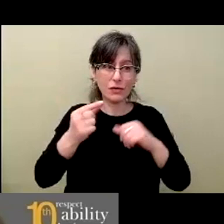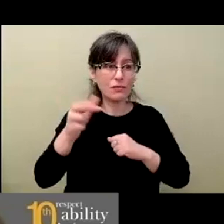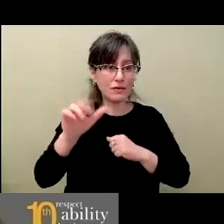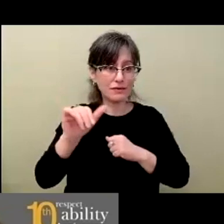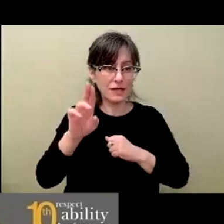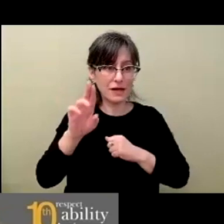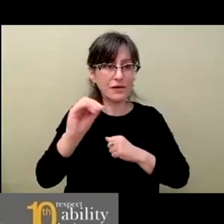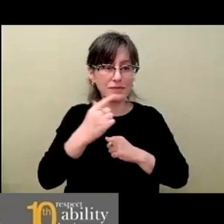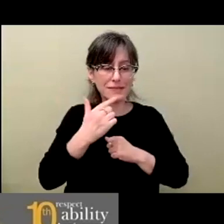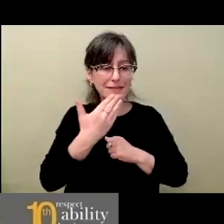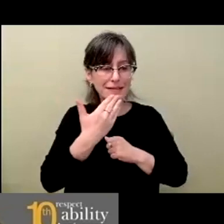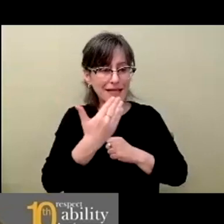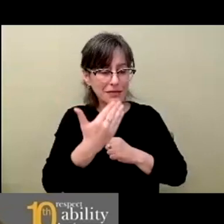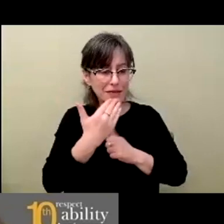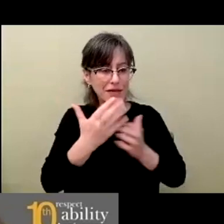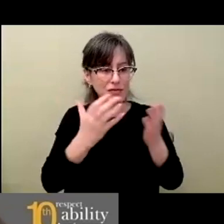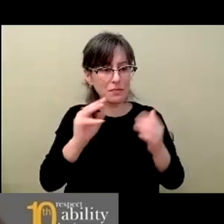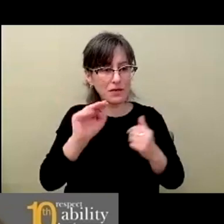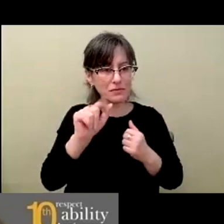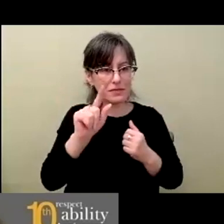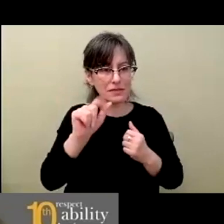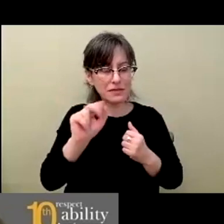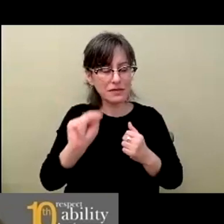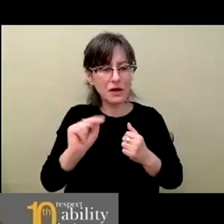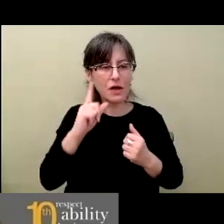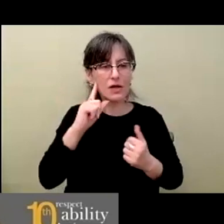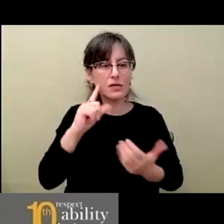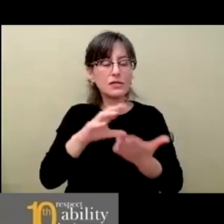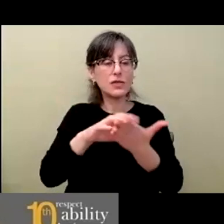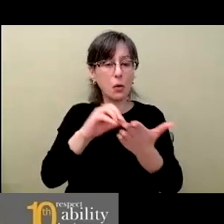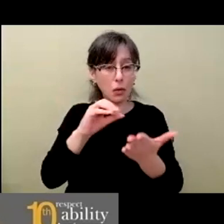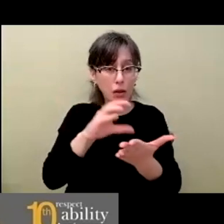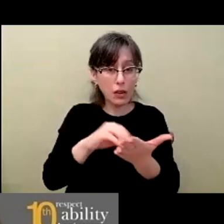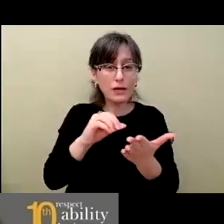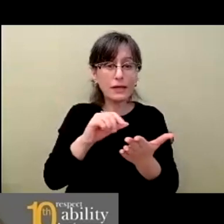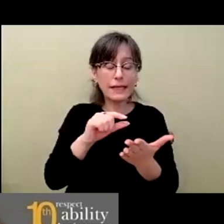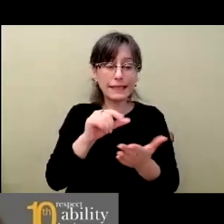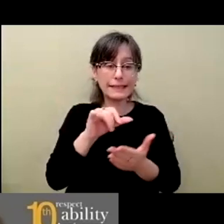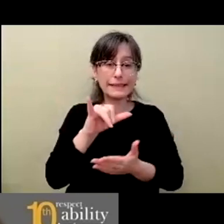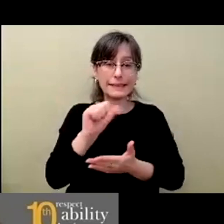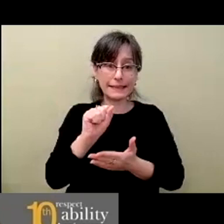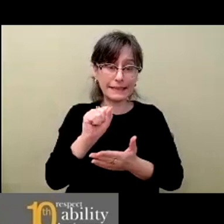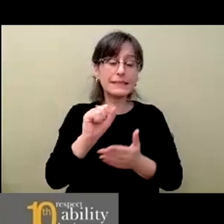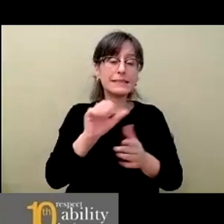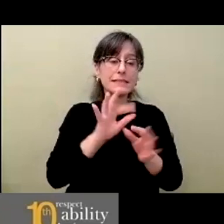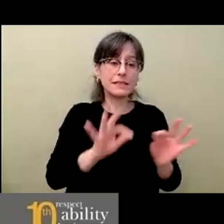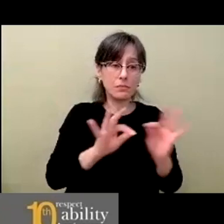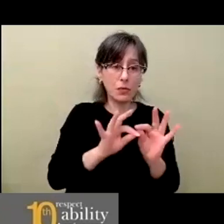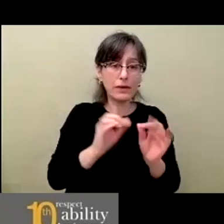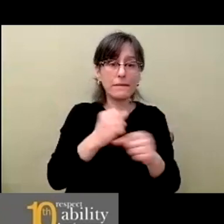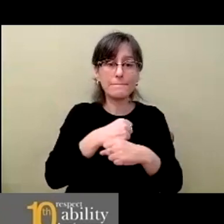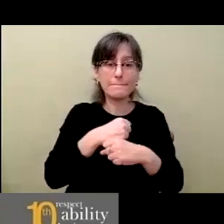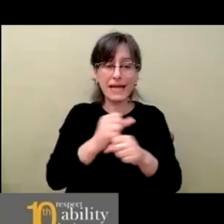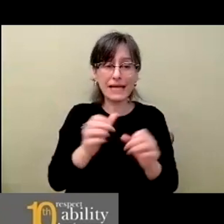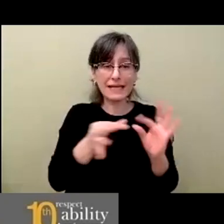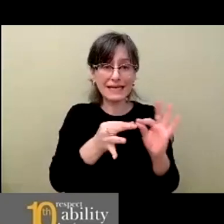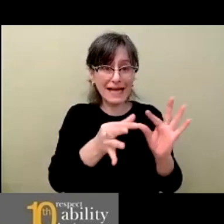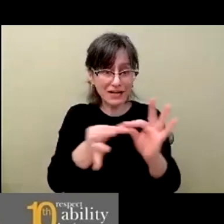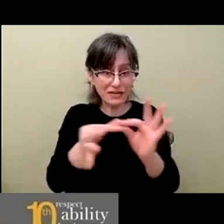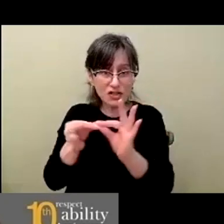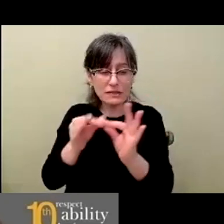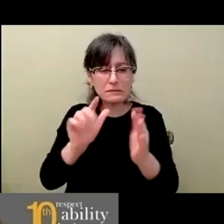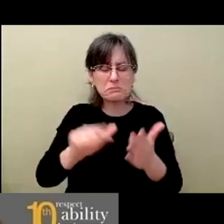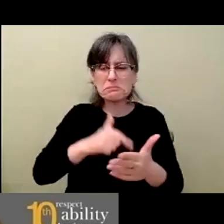so much, Matan. So far we've heard that learning and unlearning is super important, making connections. So Stacy, how about for